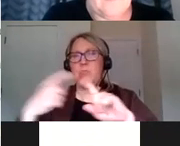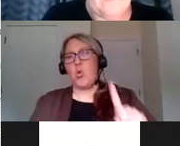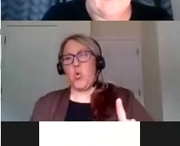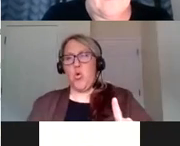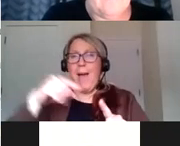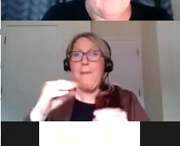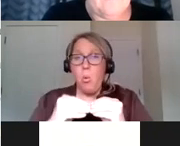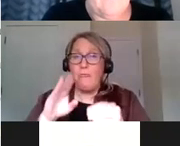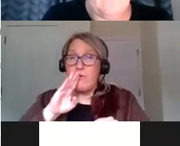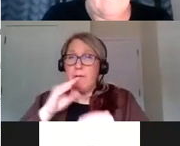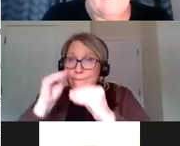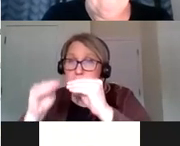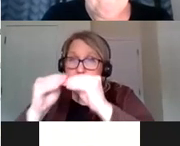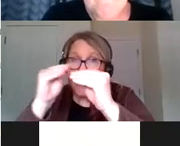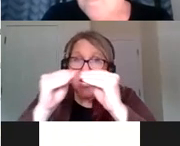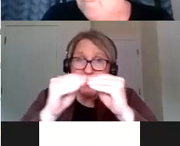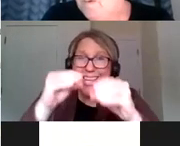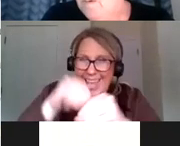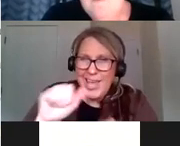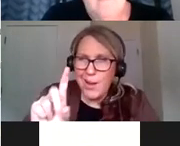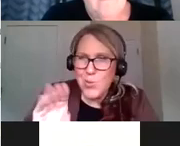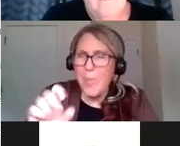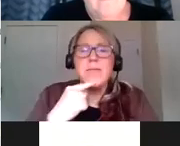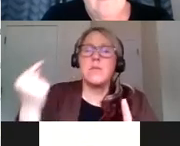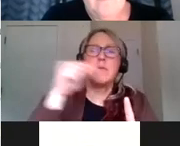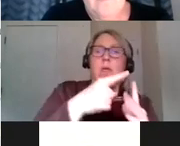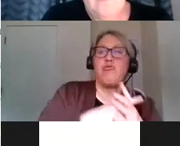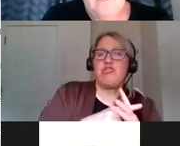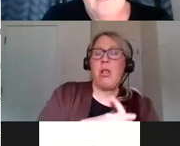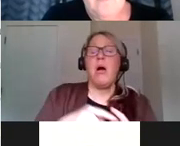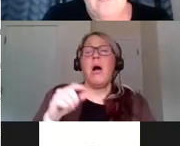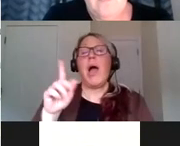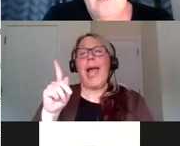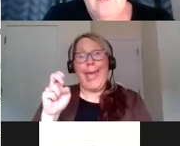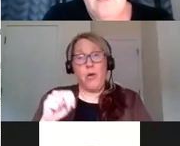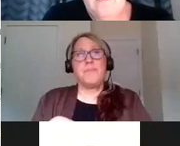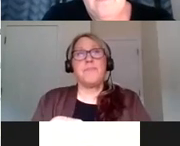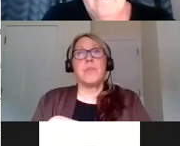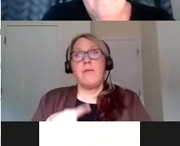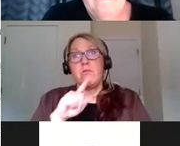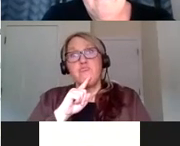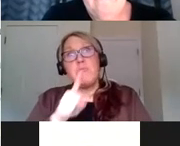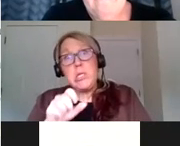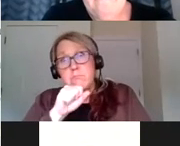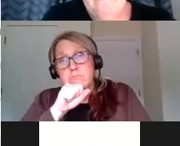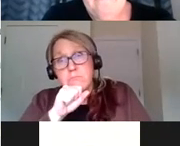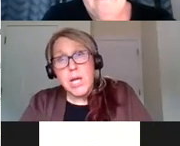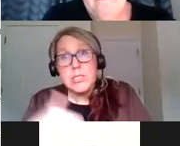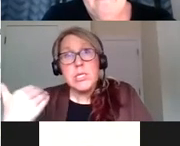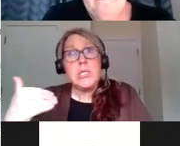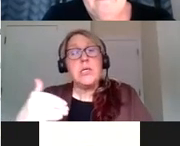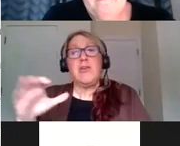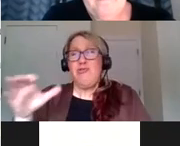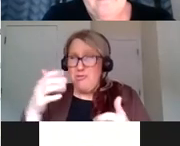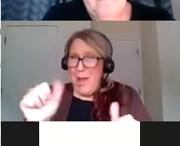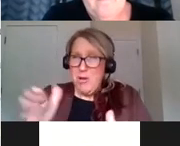to try to fix it in Adobe. And the other thing with that too is that if it's really messy and you do your best and